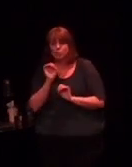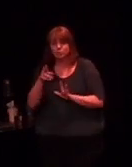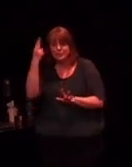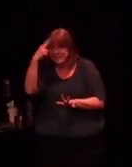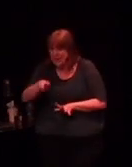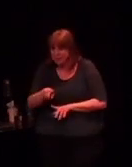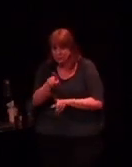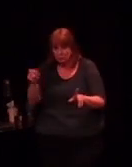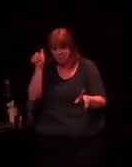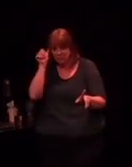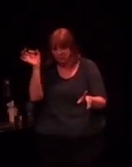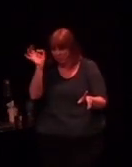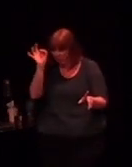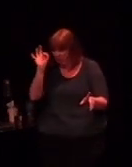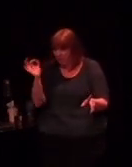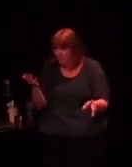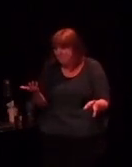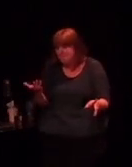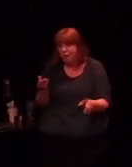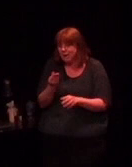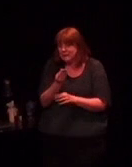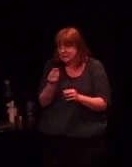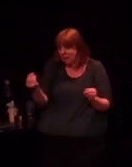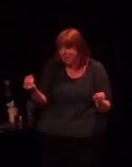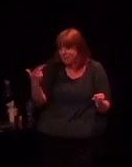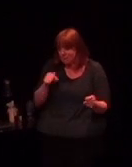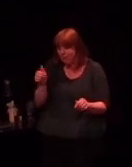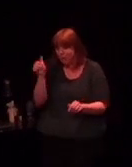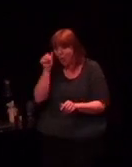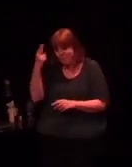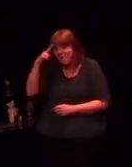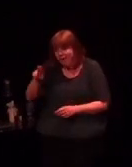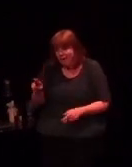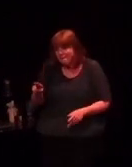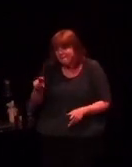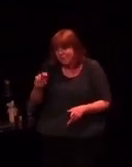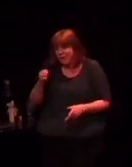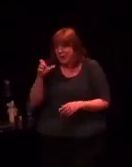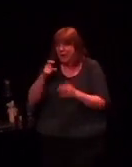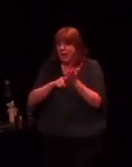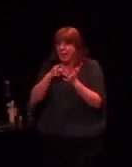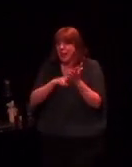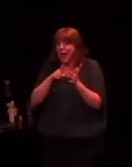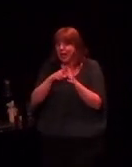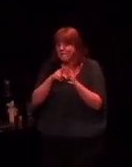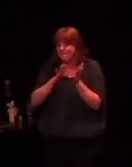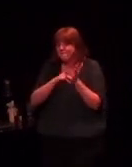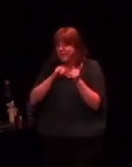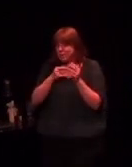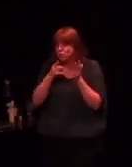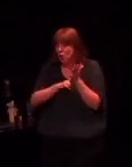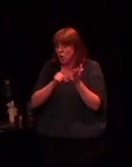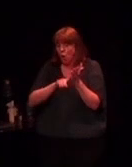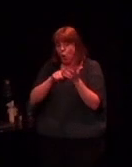probably will mean hardly anything to most of you in this room. But for those of you that it does mean something to, Clive Mason, Lorna